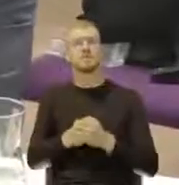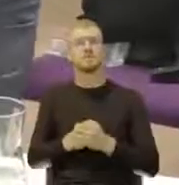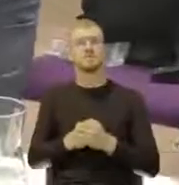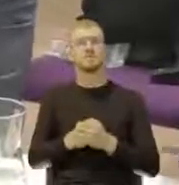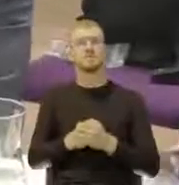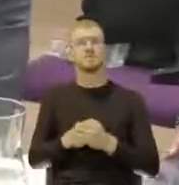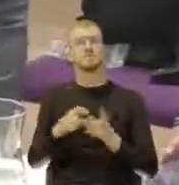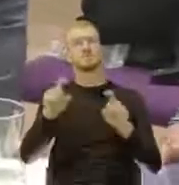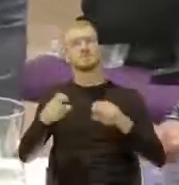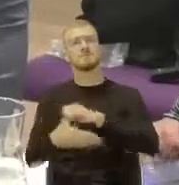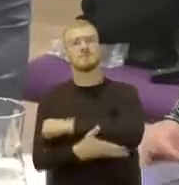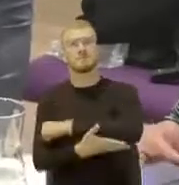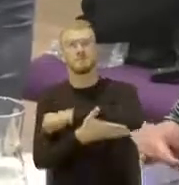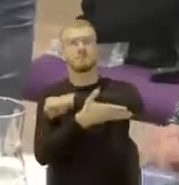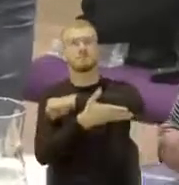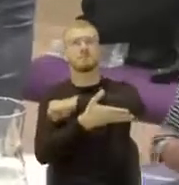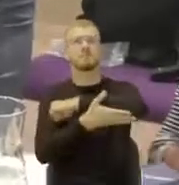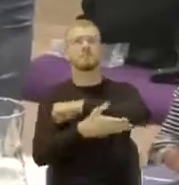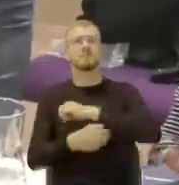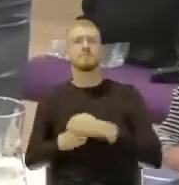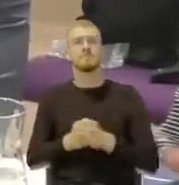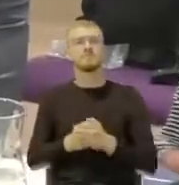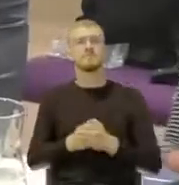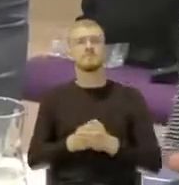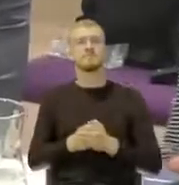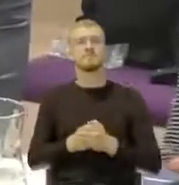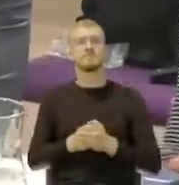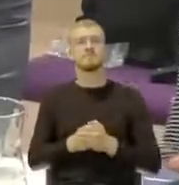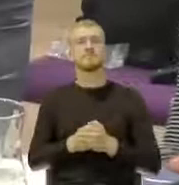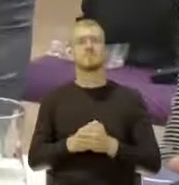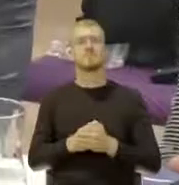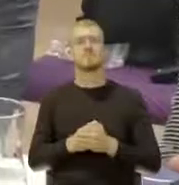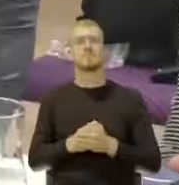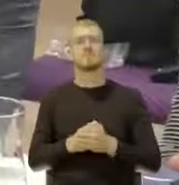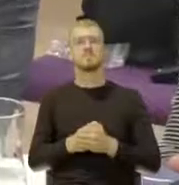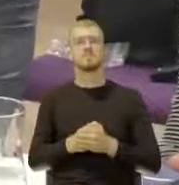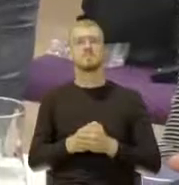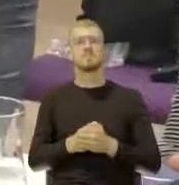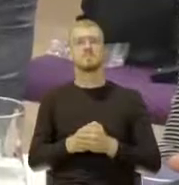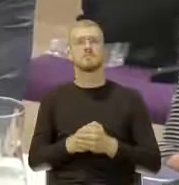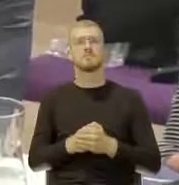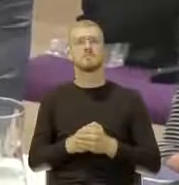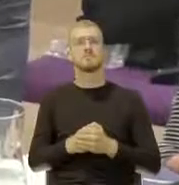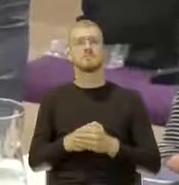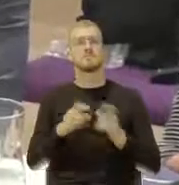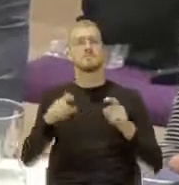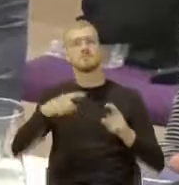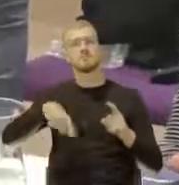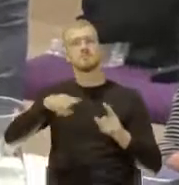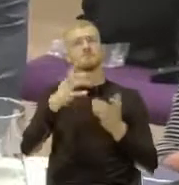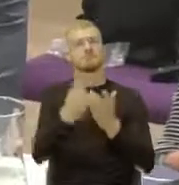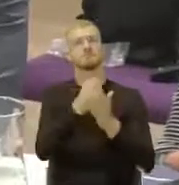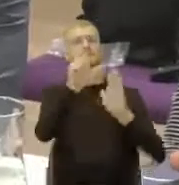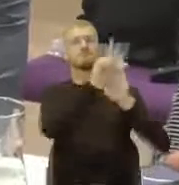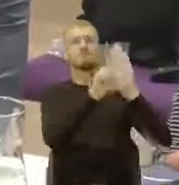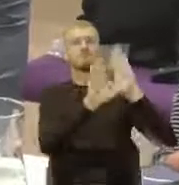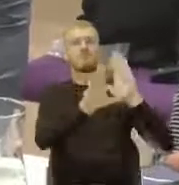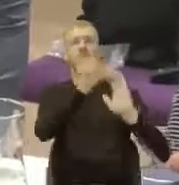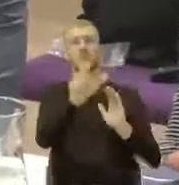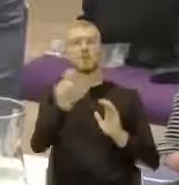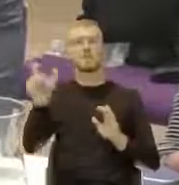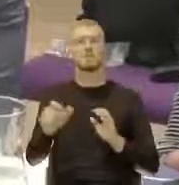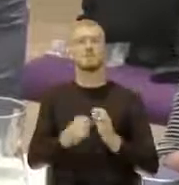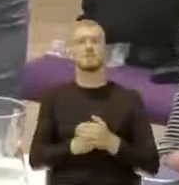advance the rights and for just ecological transitions. In other words, as we've heard today here, we need policy